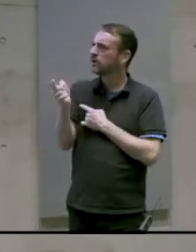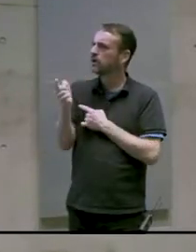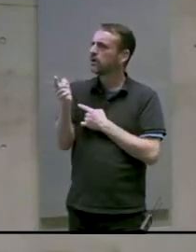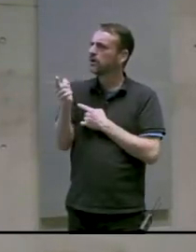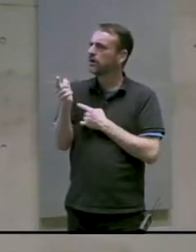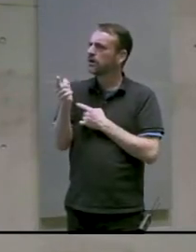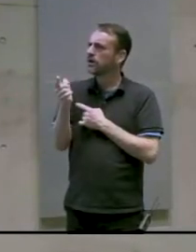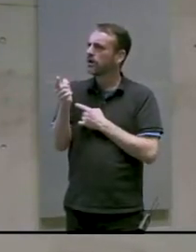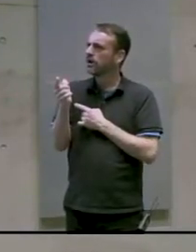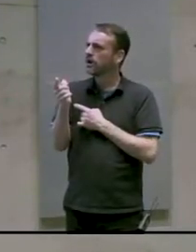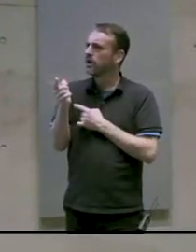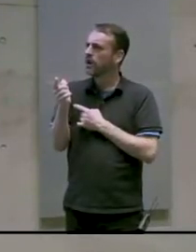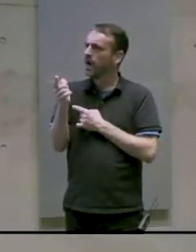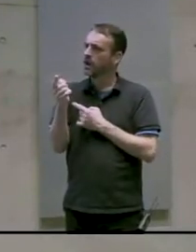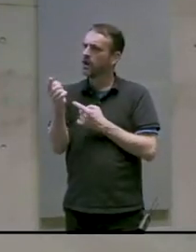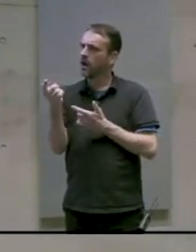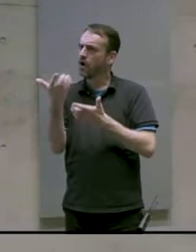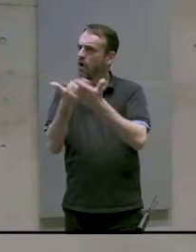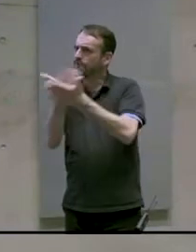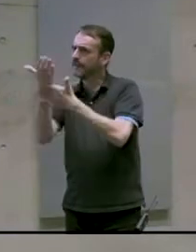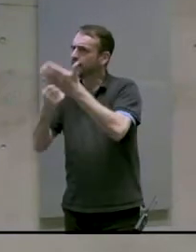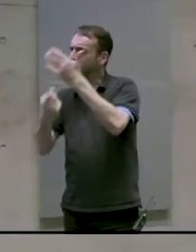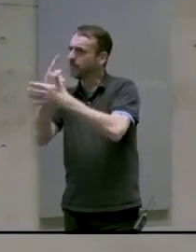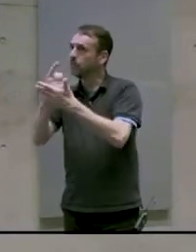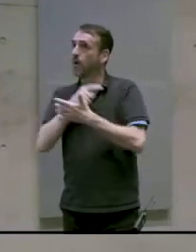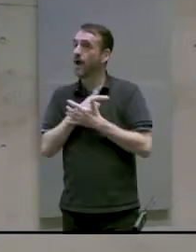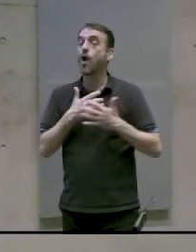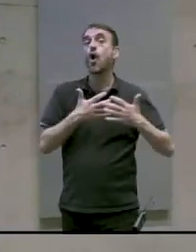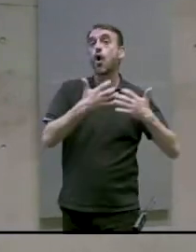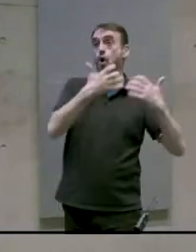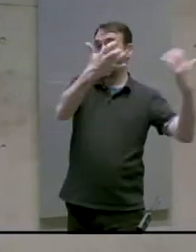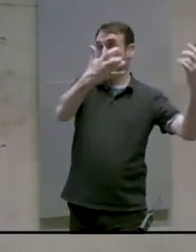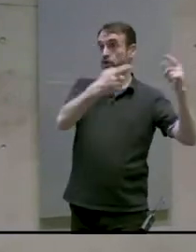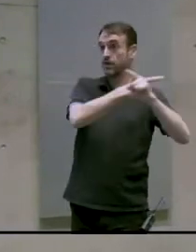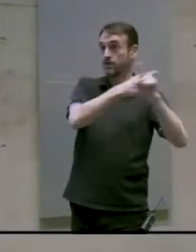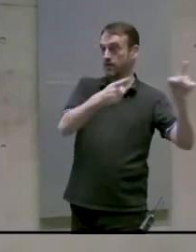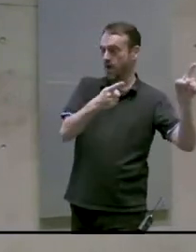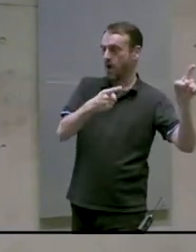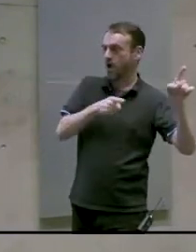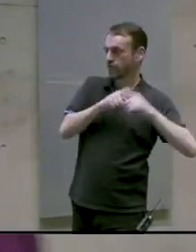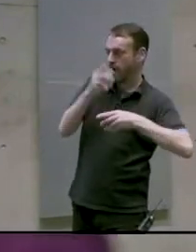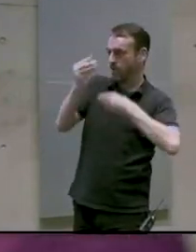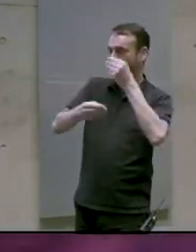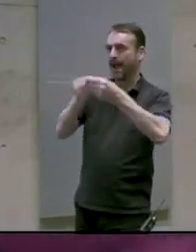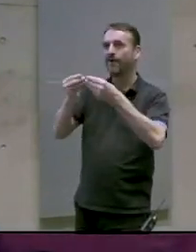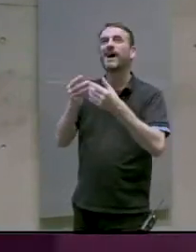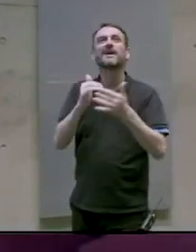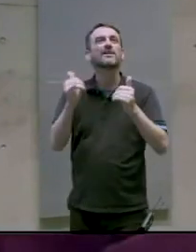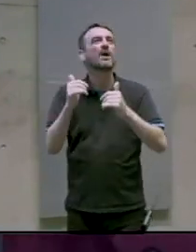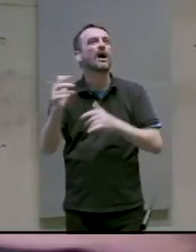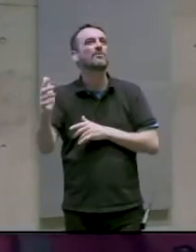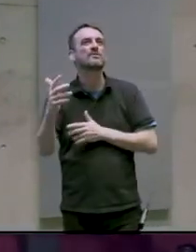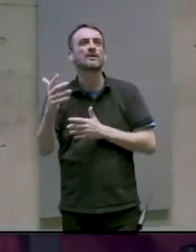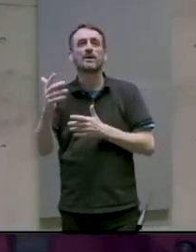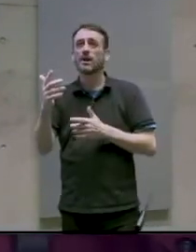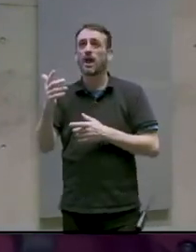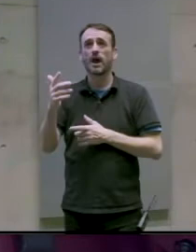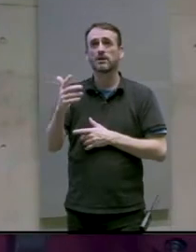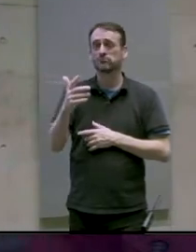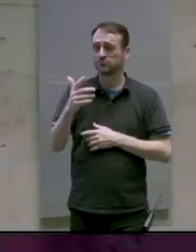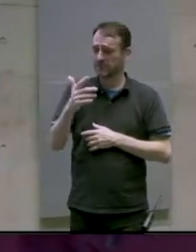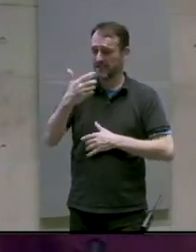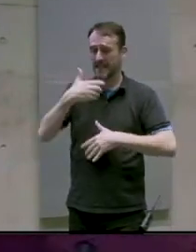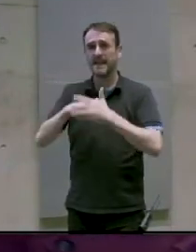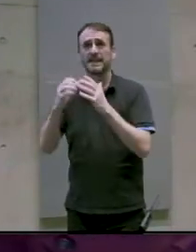so that the audience can work out what's going on. And it's very, very obvious sometimes where somebody walks into a scene and another